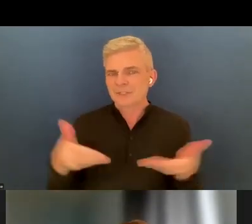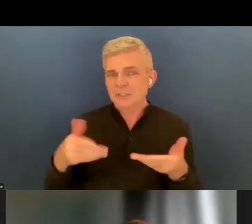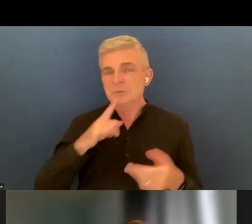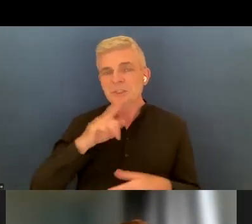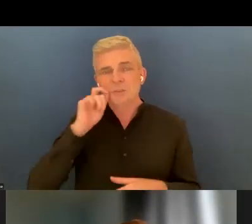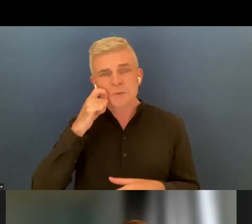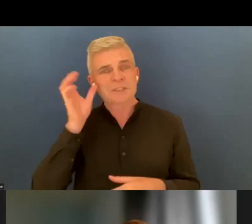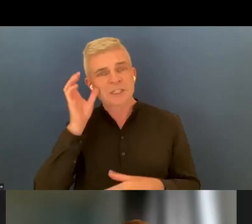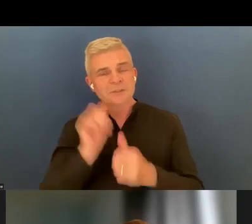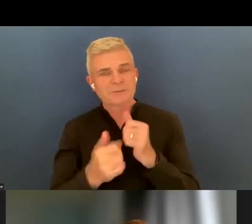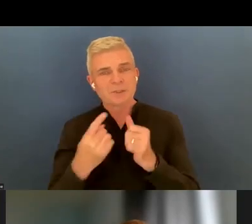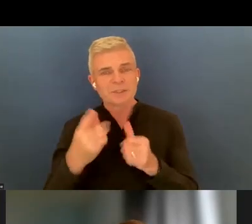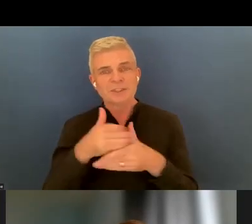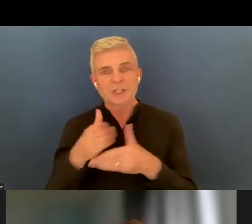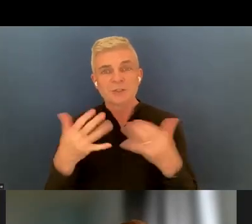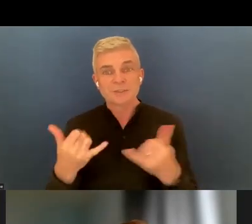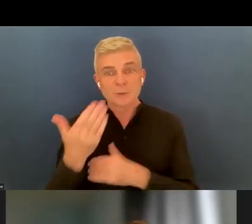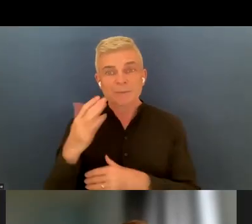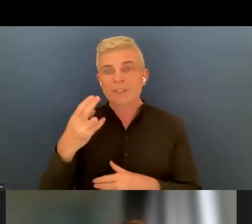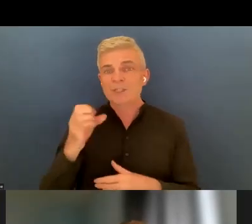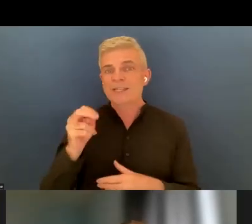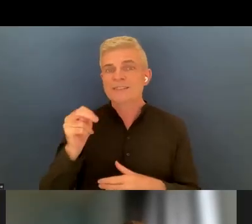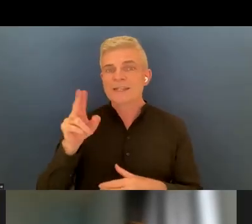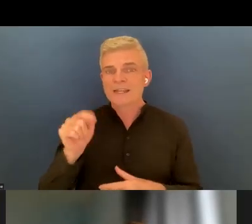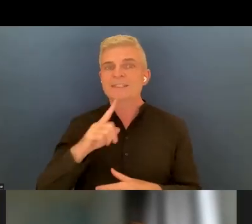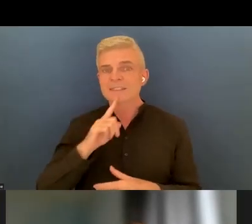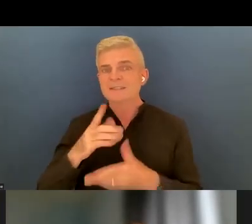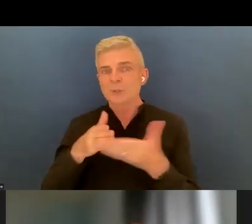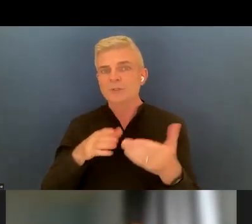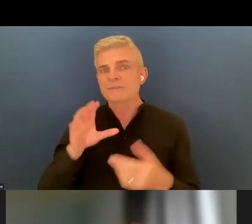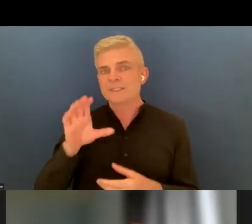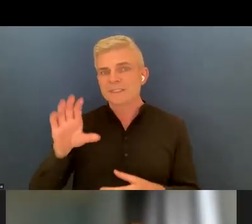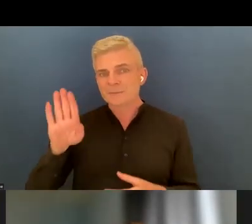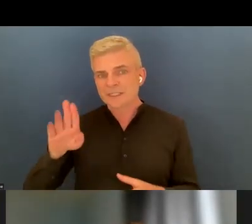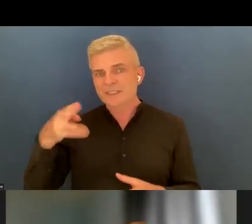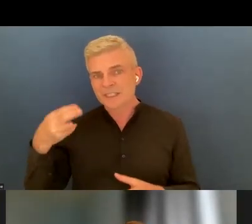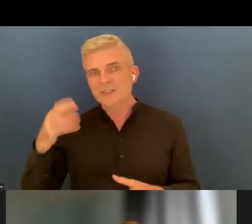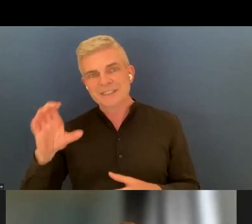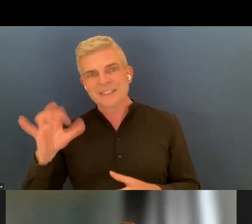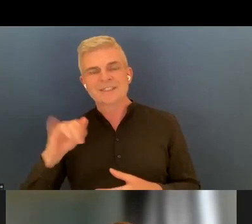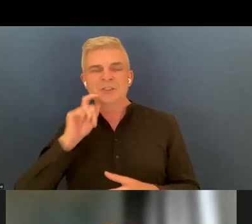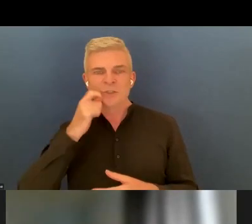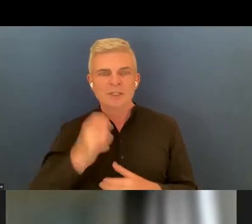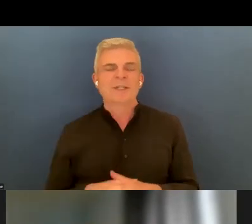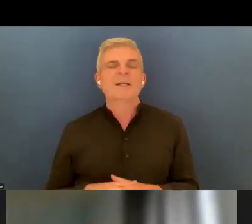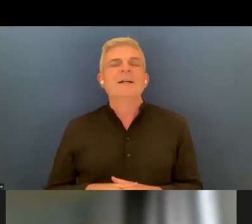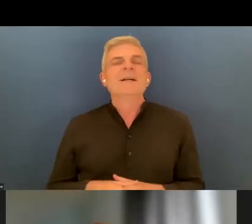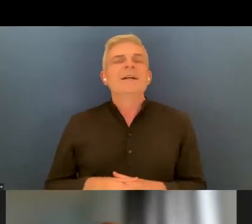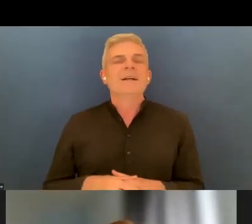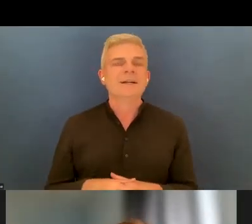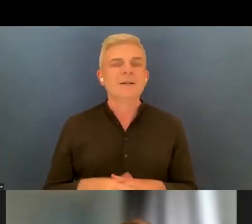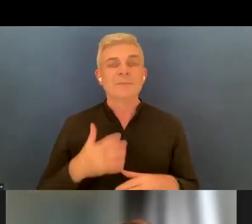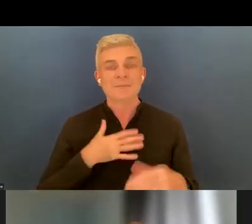morning. Chestnut is actually part of the CCBHC, so that was very cool. So yeah, my story spans